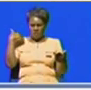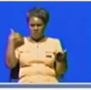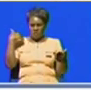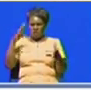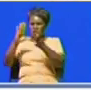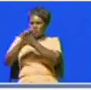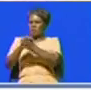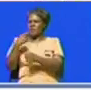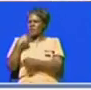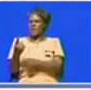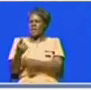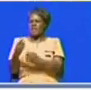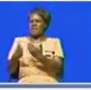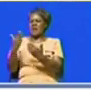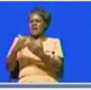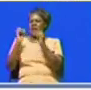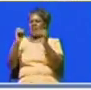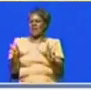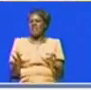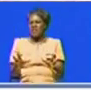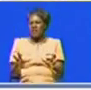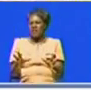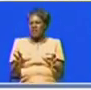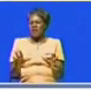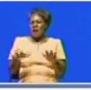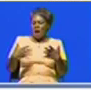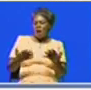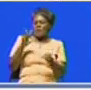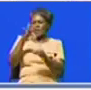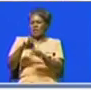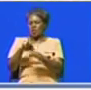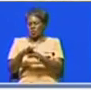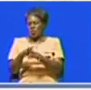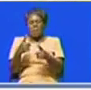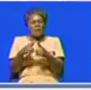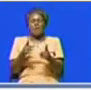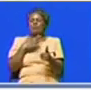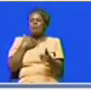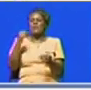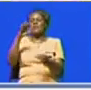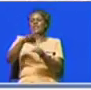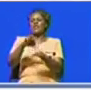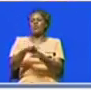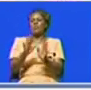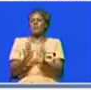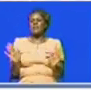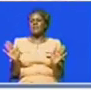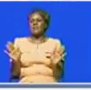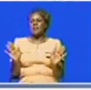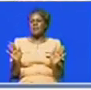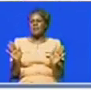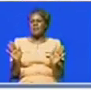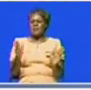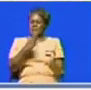by Jubilee was, we do not care who conducts the elections, how they conduct it, provided they conduct it. Now, NASA